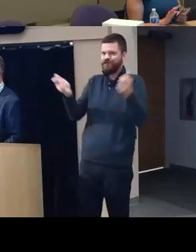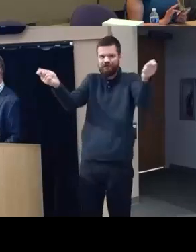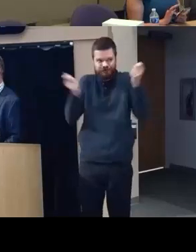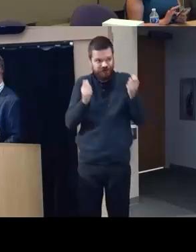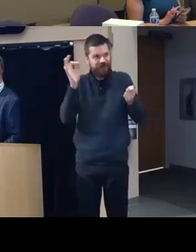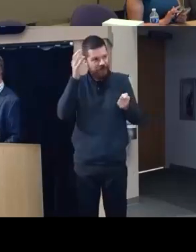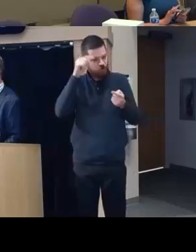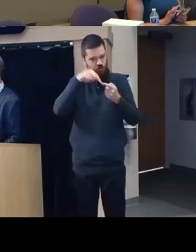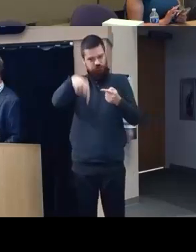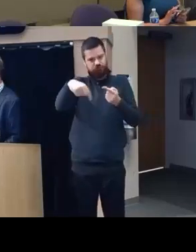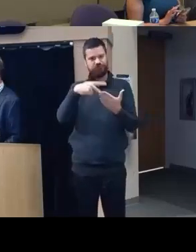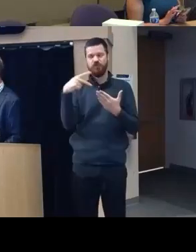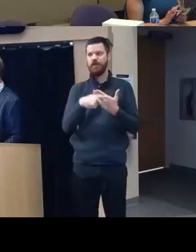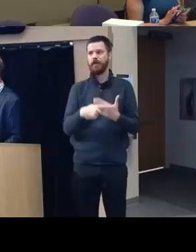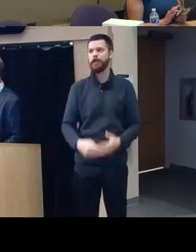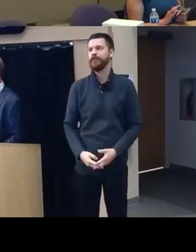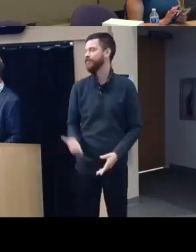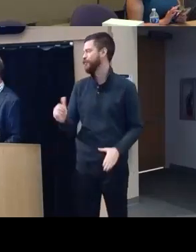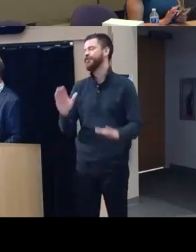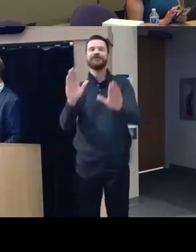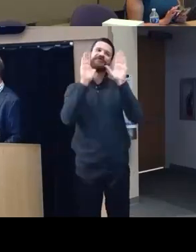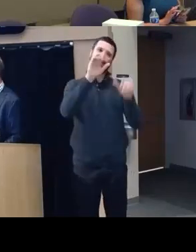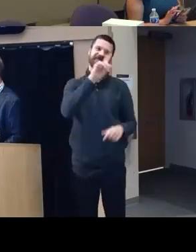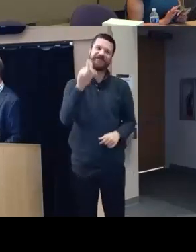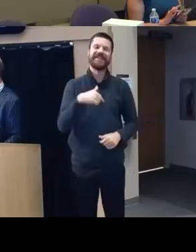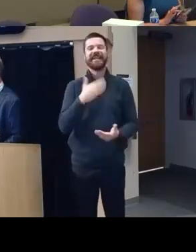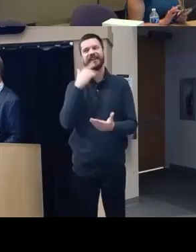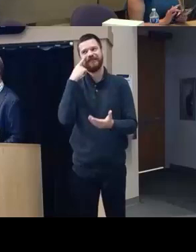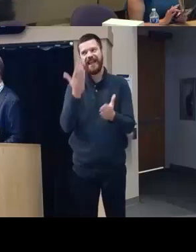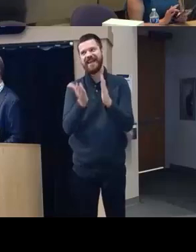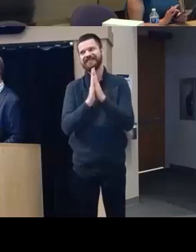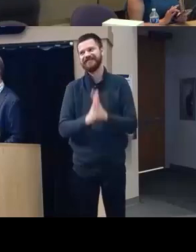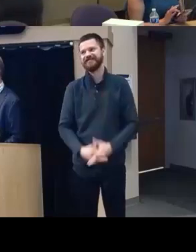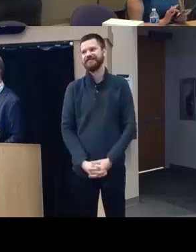fellows to this program? Great question. I'm so glad you asked.